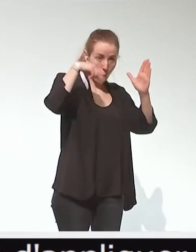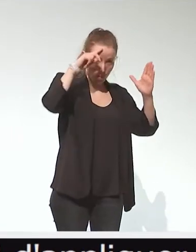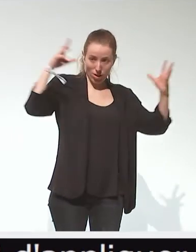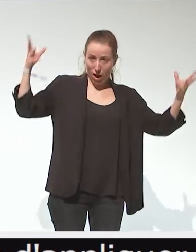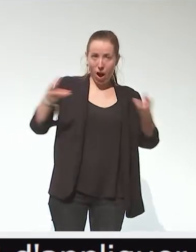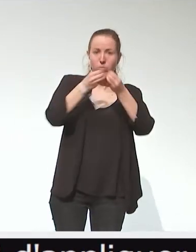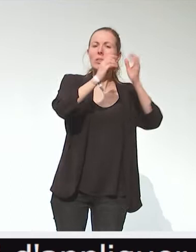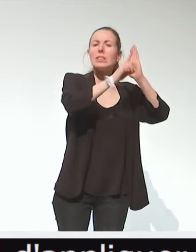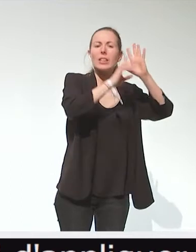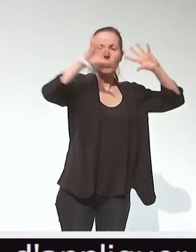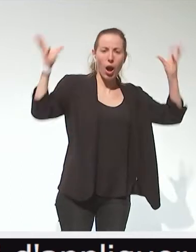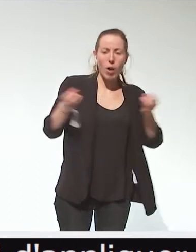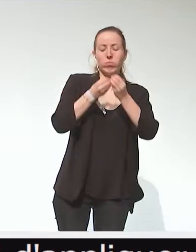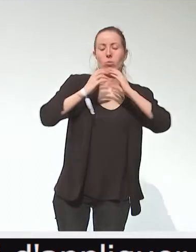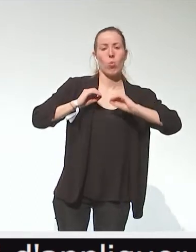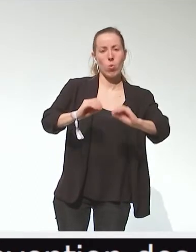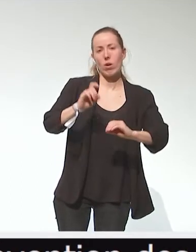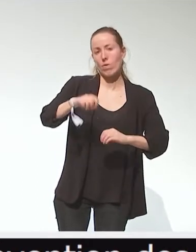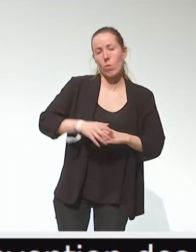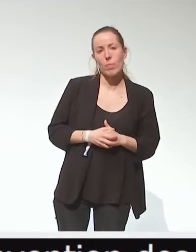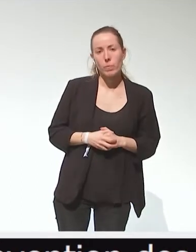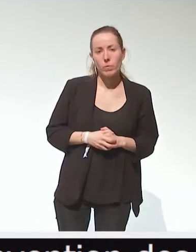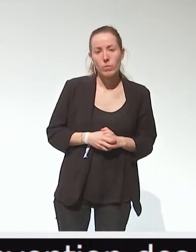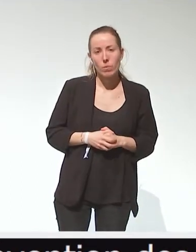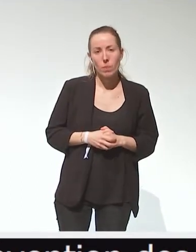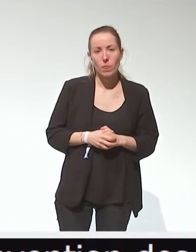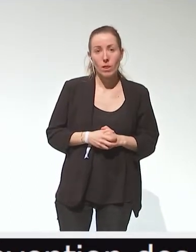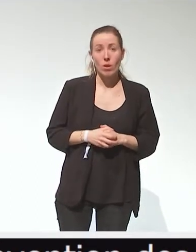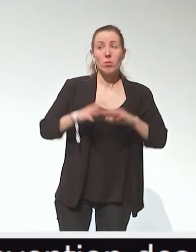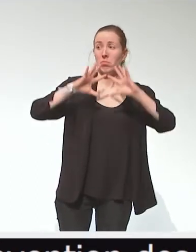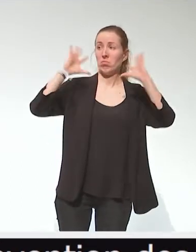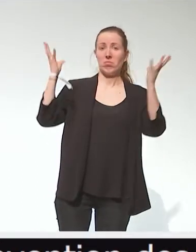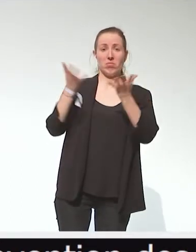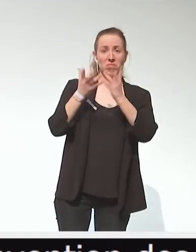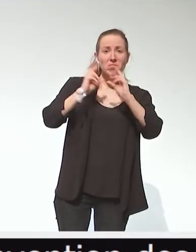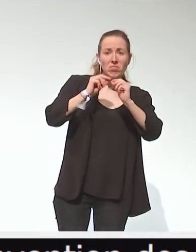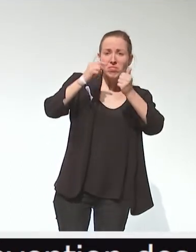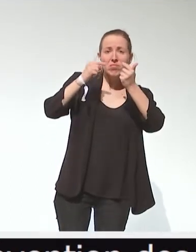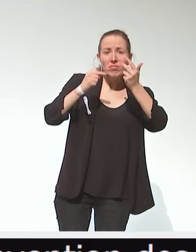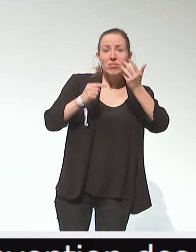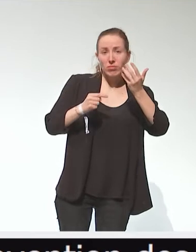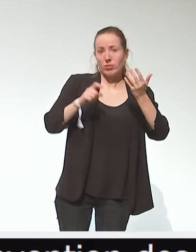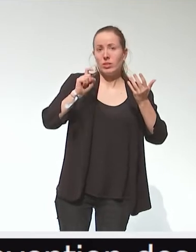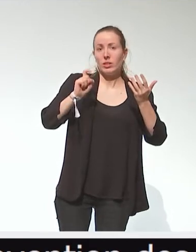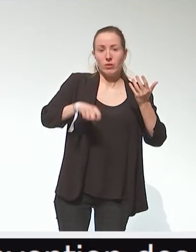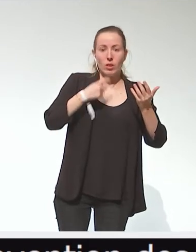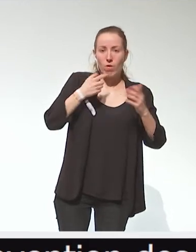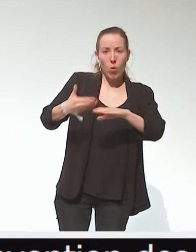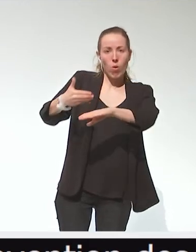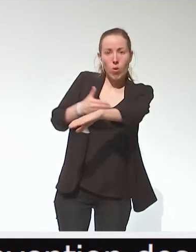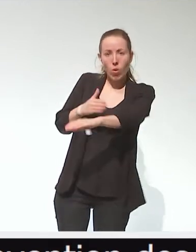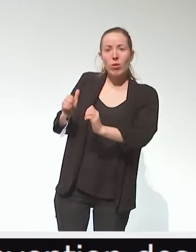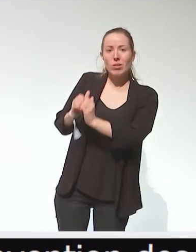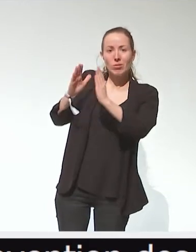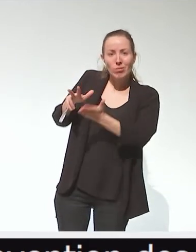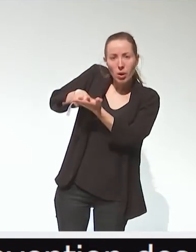can request reasonable accommodation. What's important here is that it should not impose disproportionate burden on the employer,